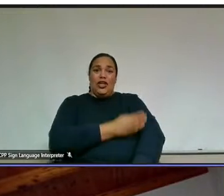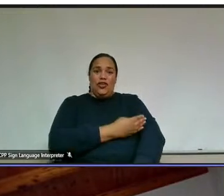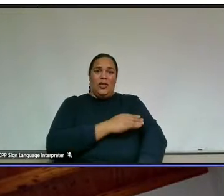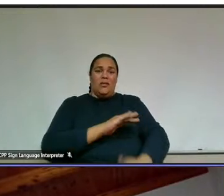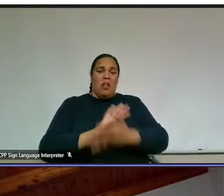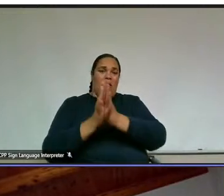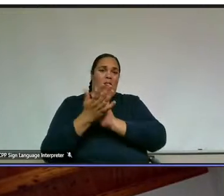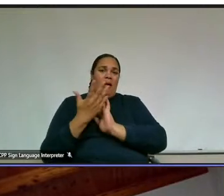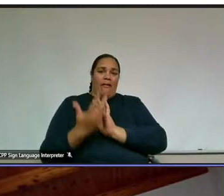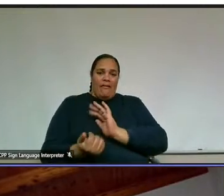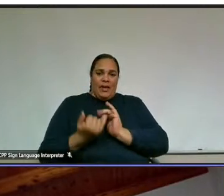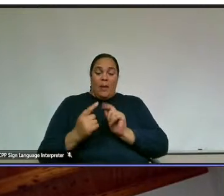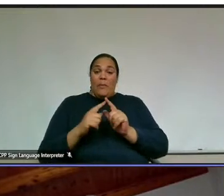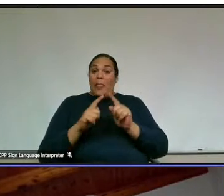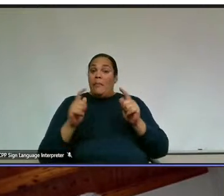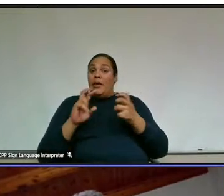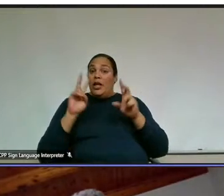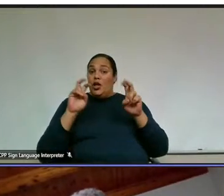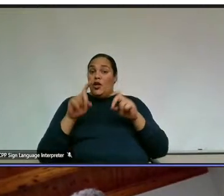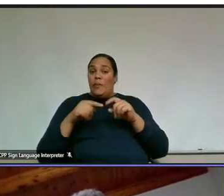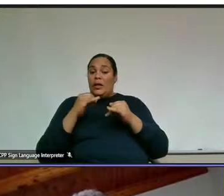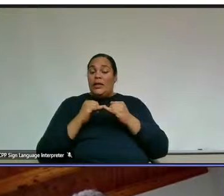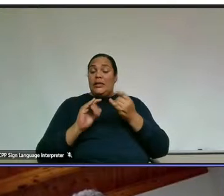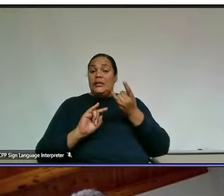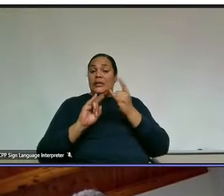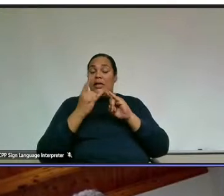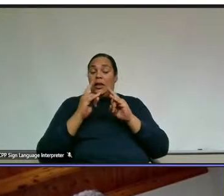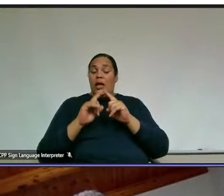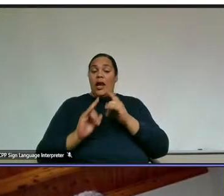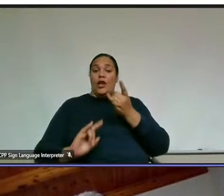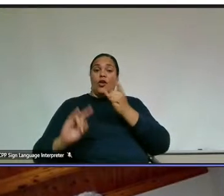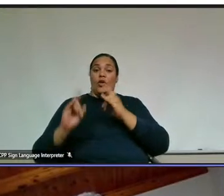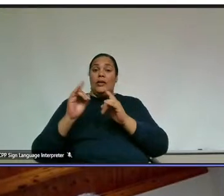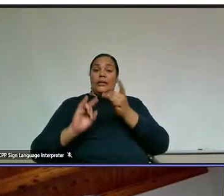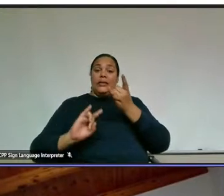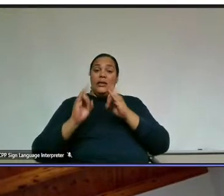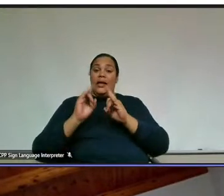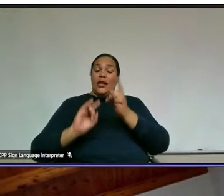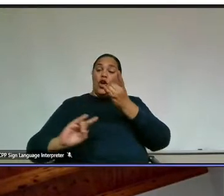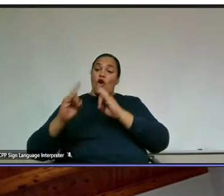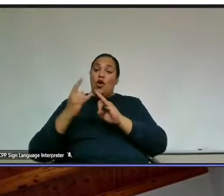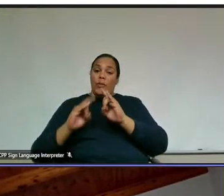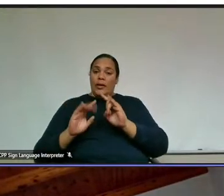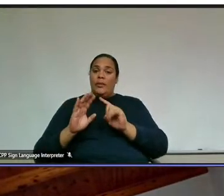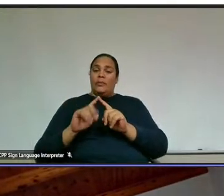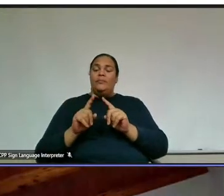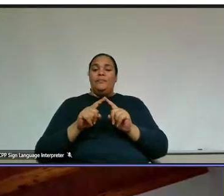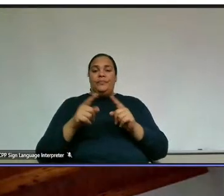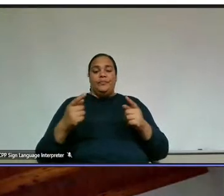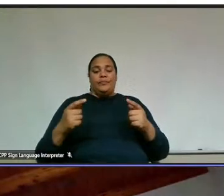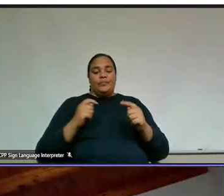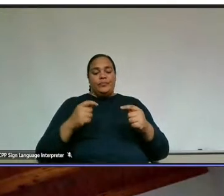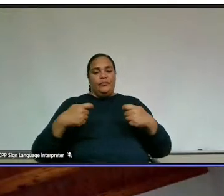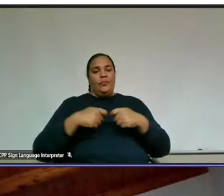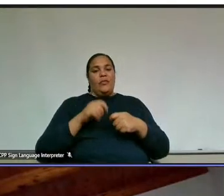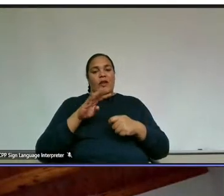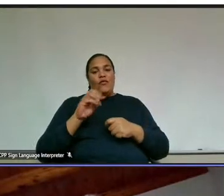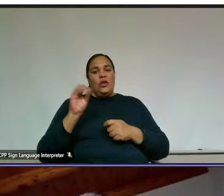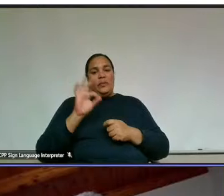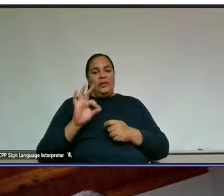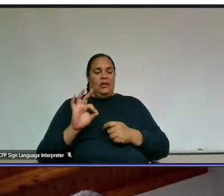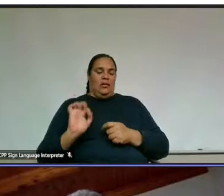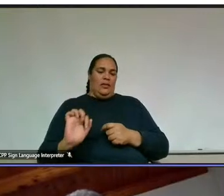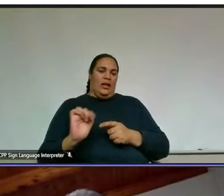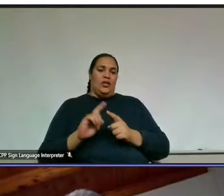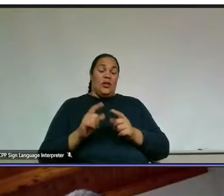moment. The big issue is in that our cities and urban regions, the GHG emissions contribute, transport contributes 40% of GHG emissions.